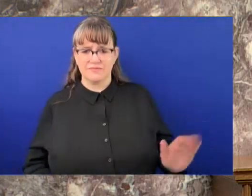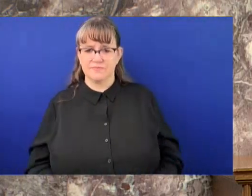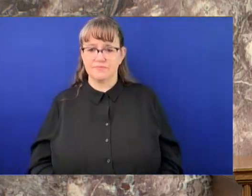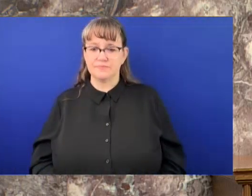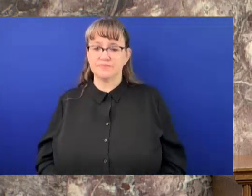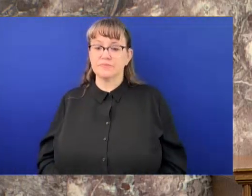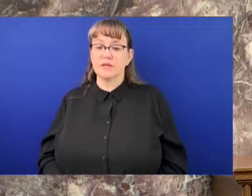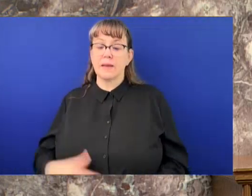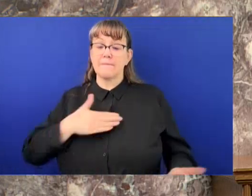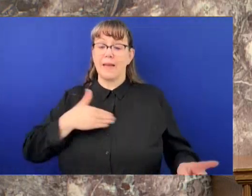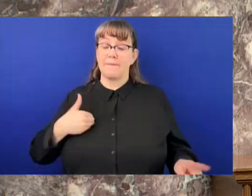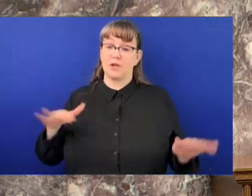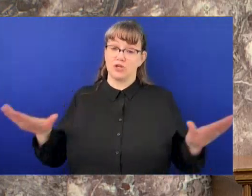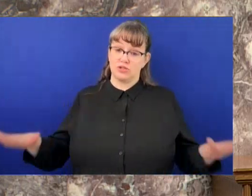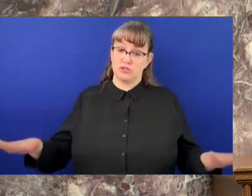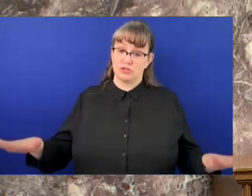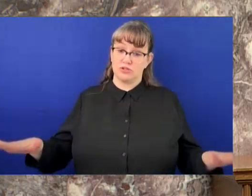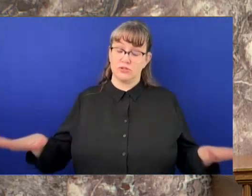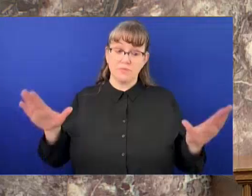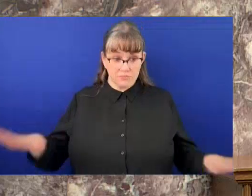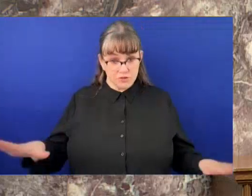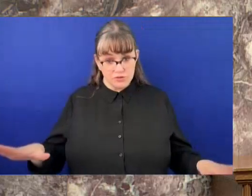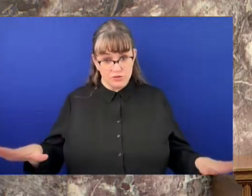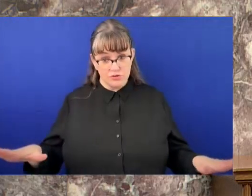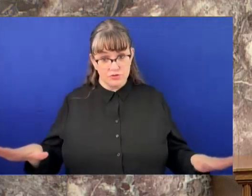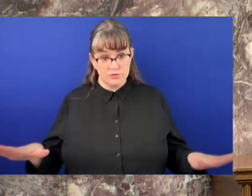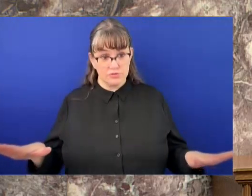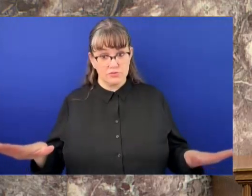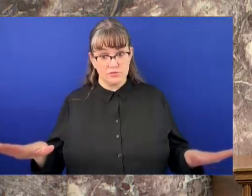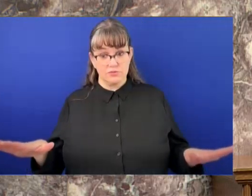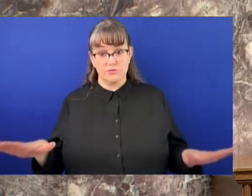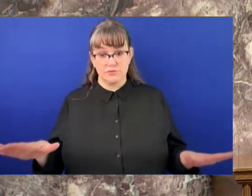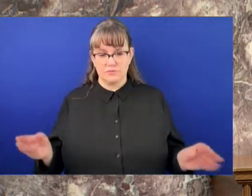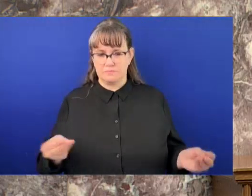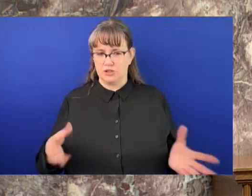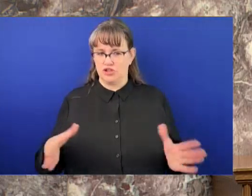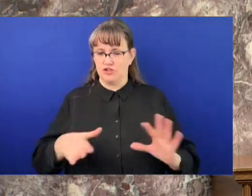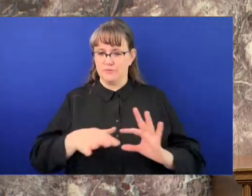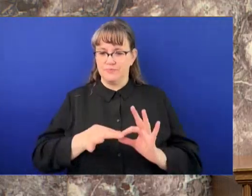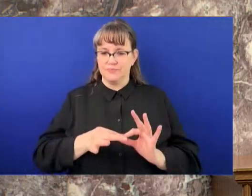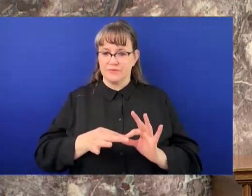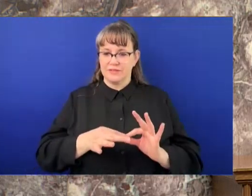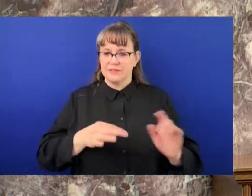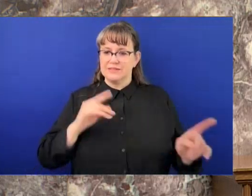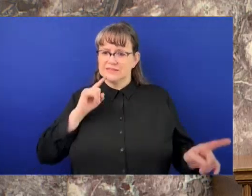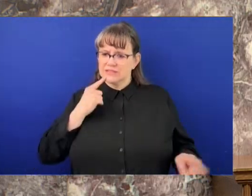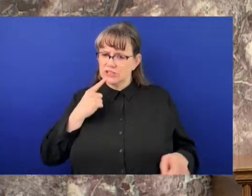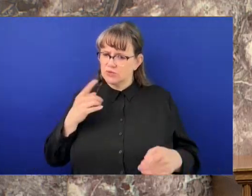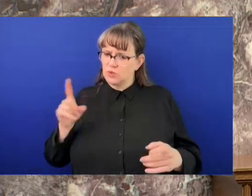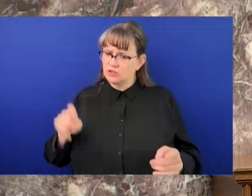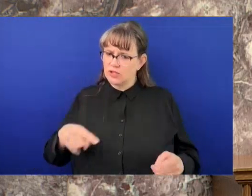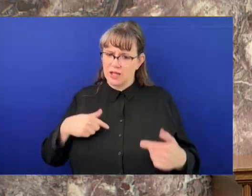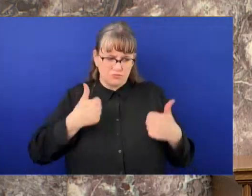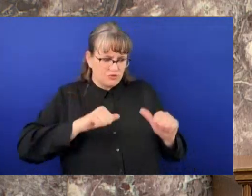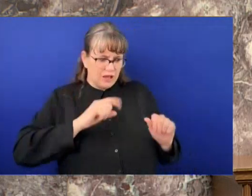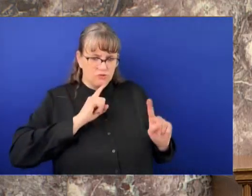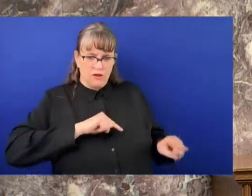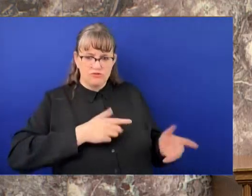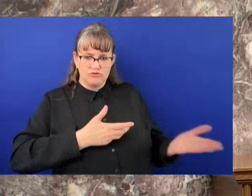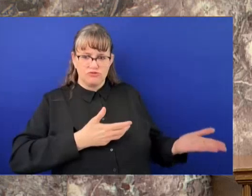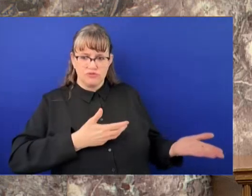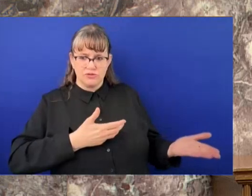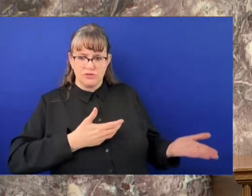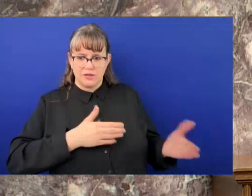Members. It's a serious question. Let the minister complete his answer, please. It's a serious question. It's about vulnerable people, Honourable